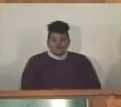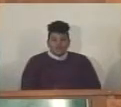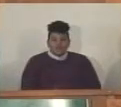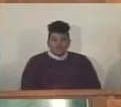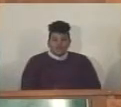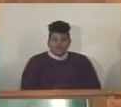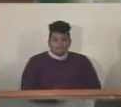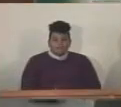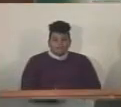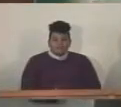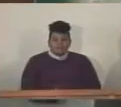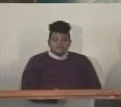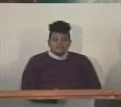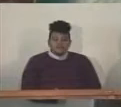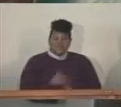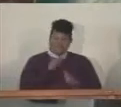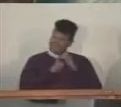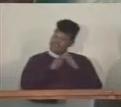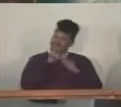on.